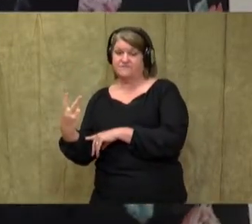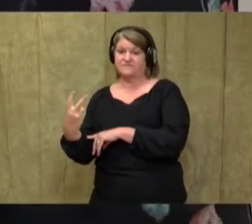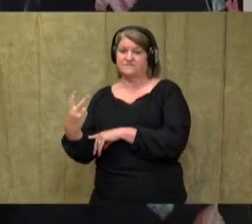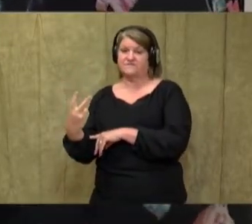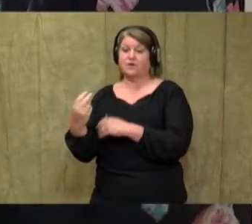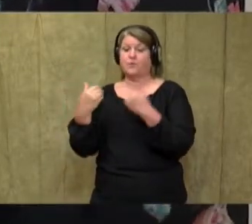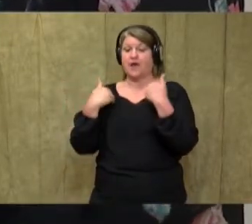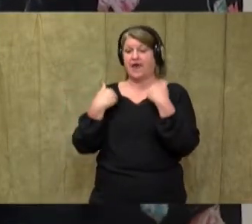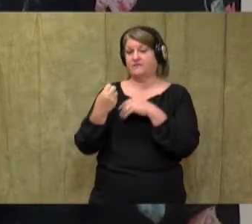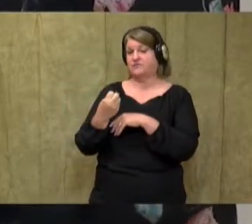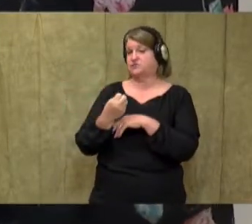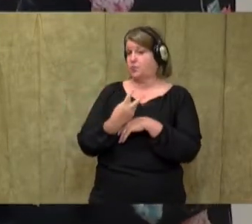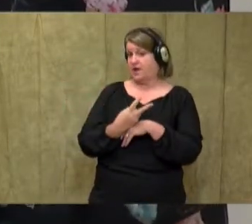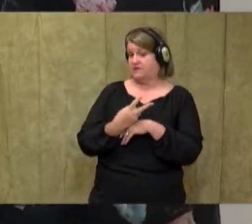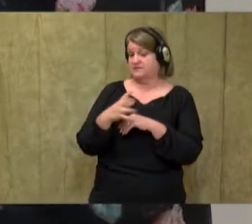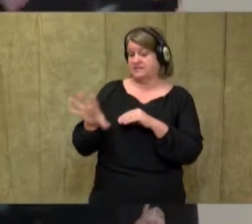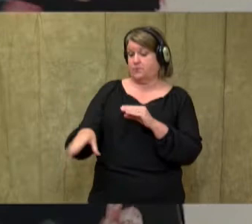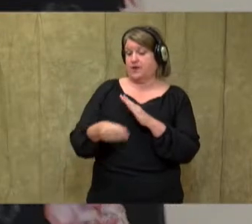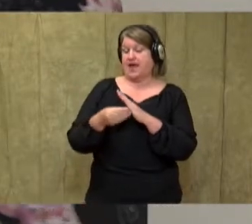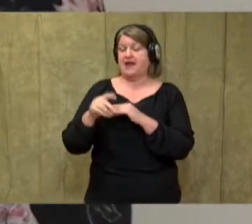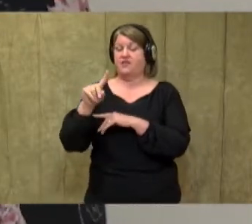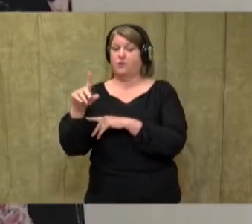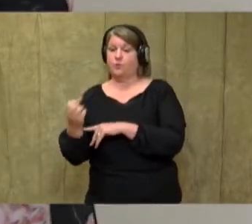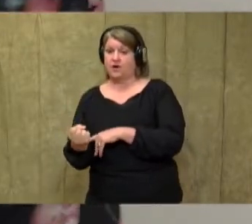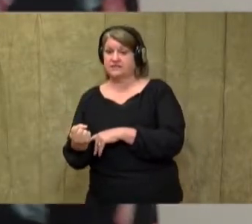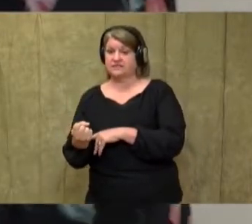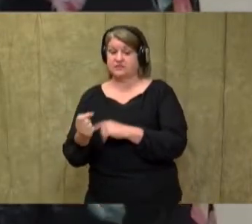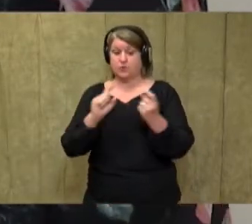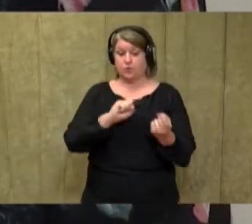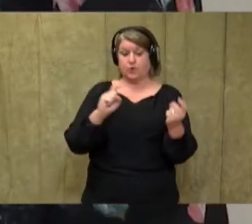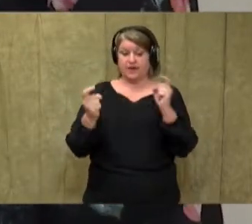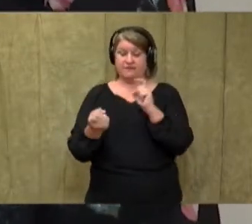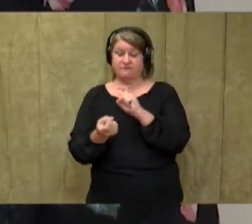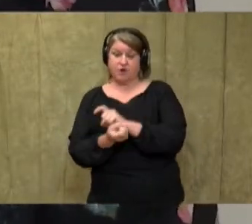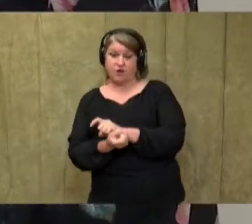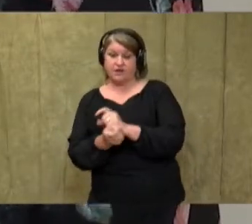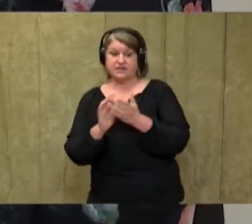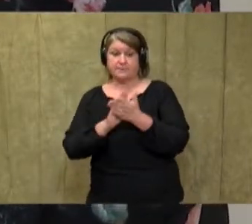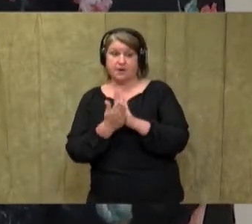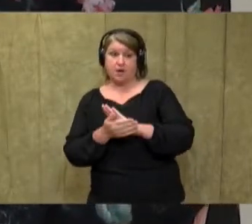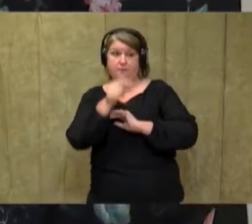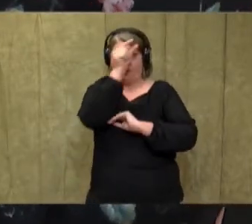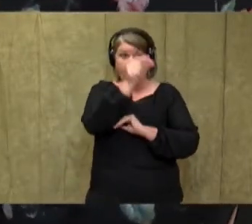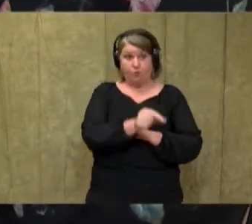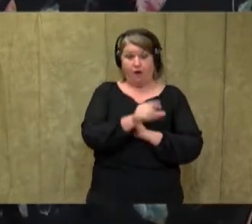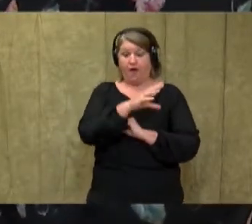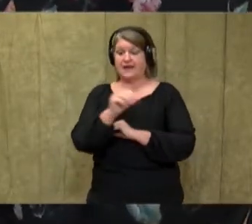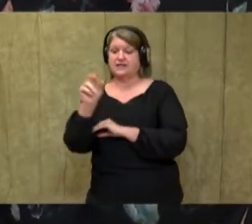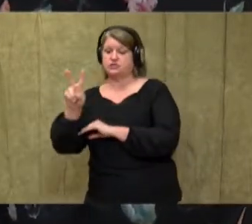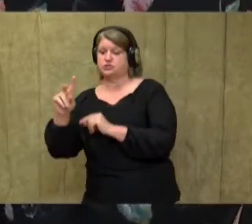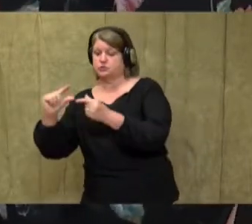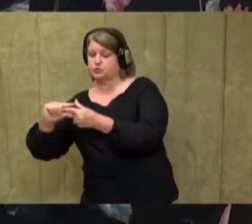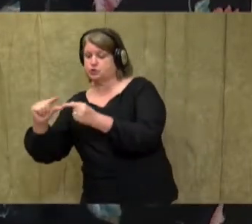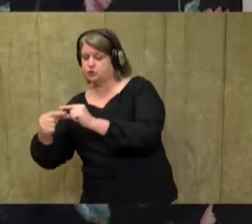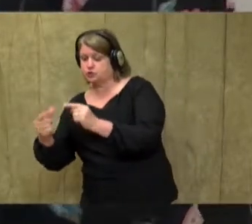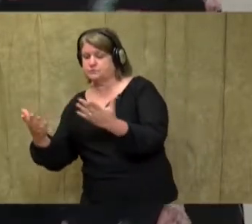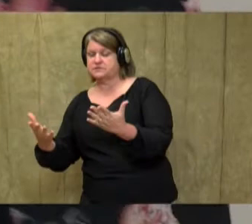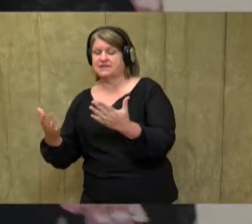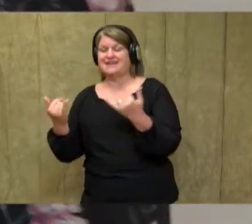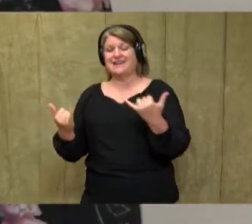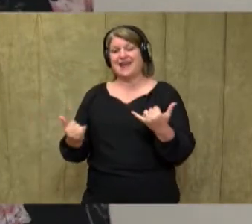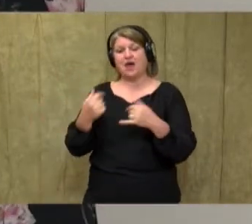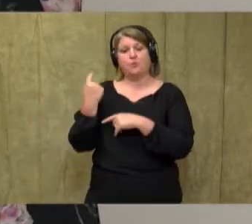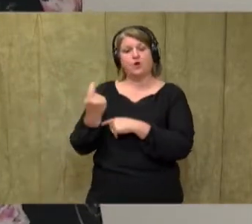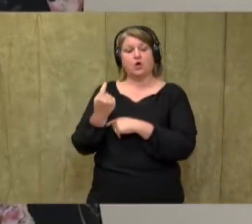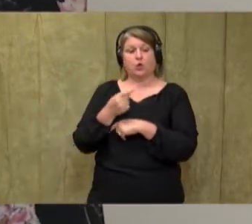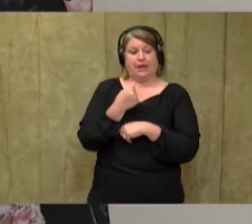We got our 12s and we added our 1s. We converted that into a rod and 2 cubes. So now we